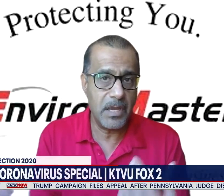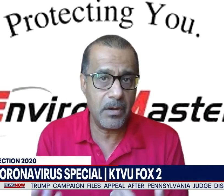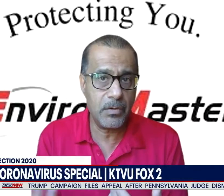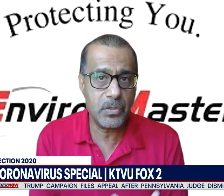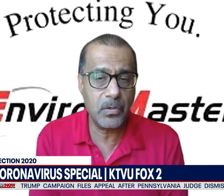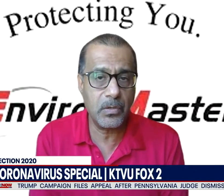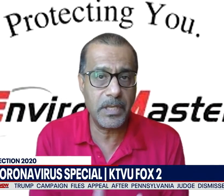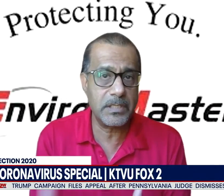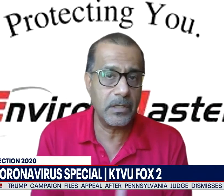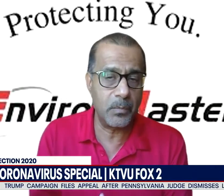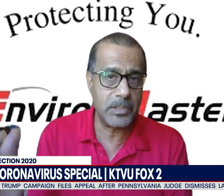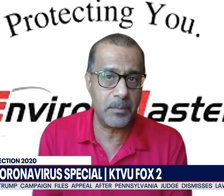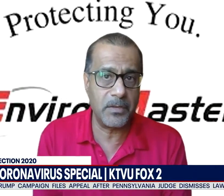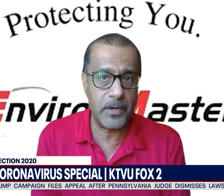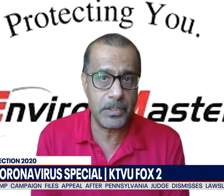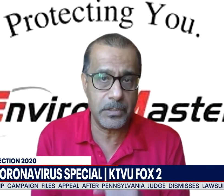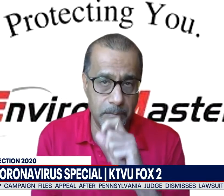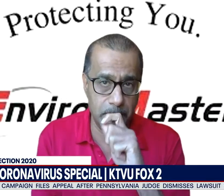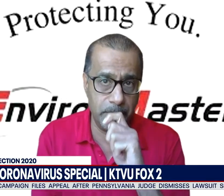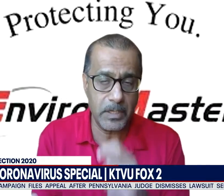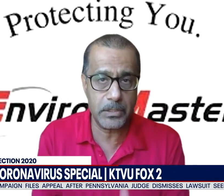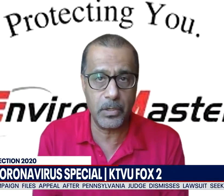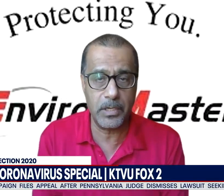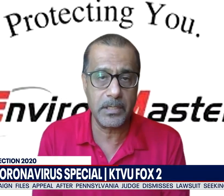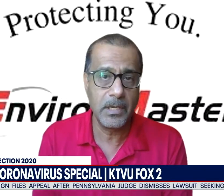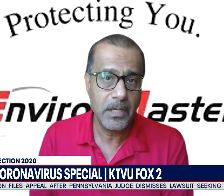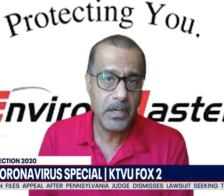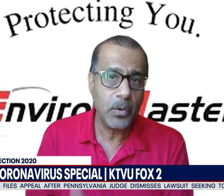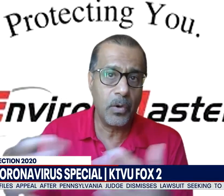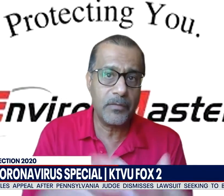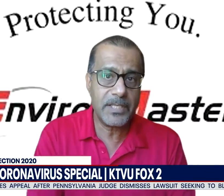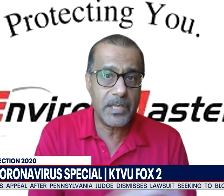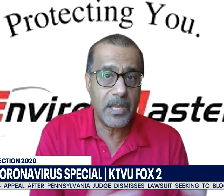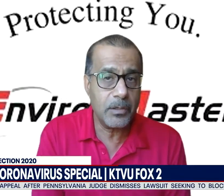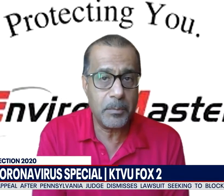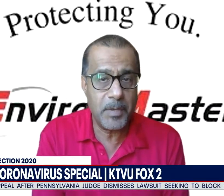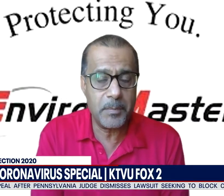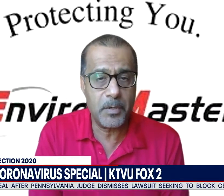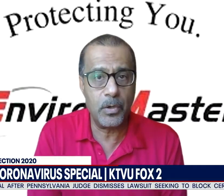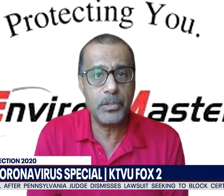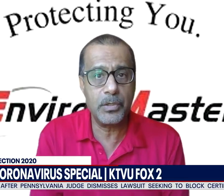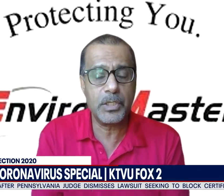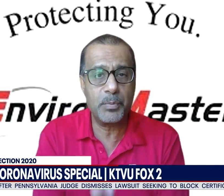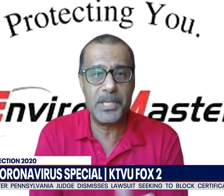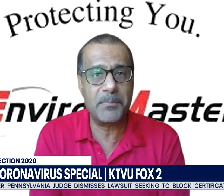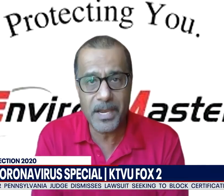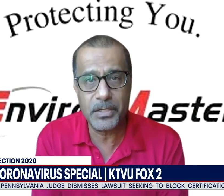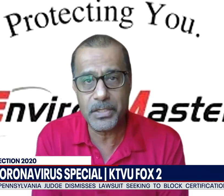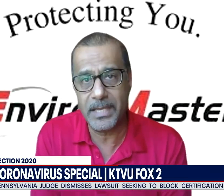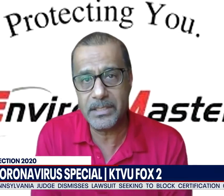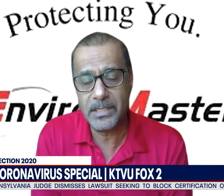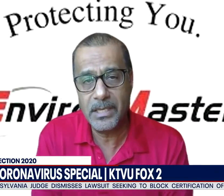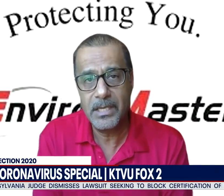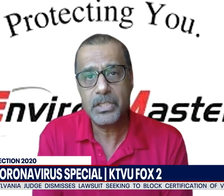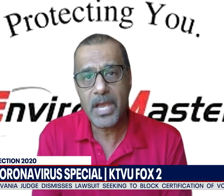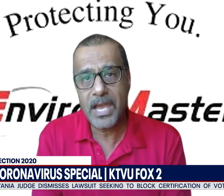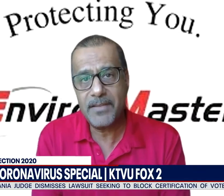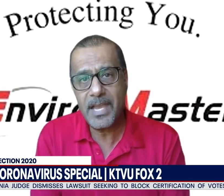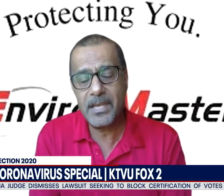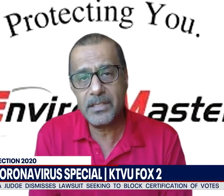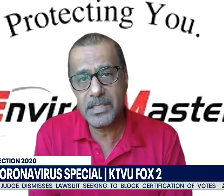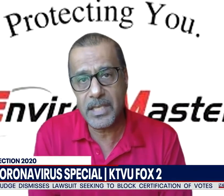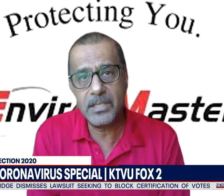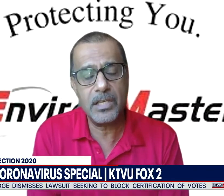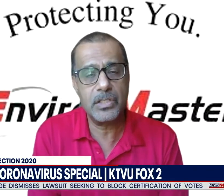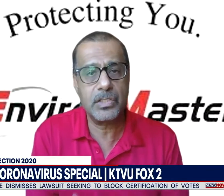this aerosol that's you know when somebody flushes a toilet all of that's lying on the paper and all you're doing is putting it back on your hands so